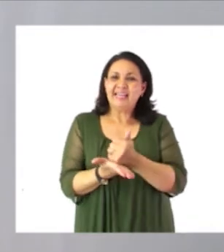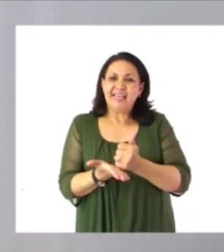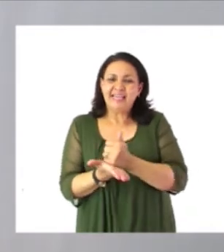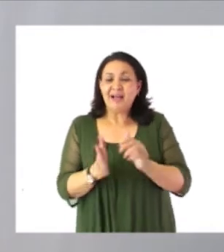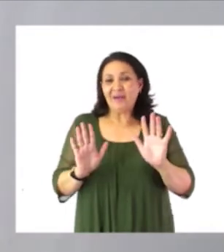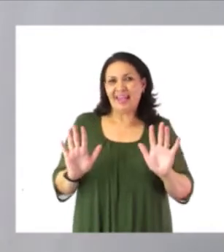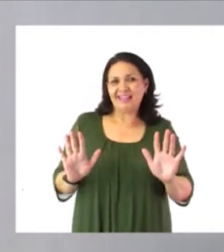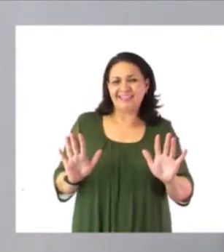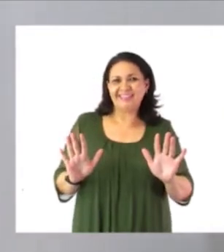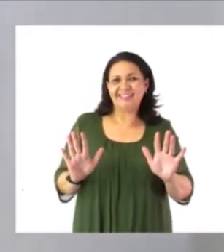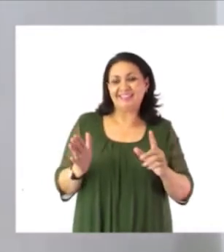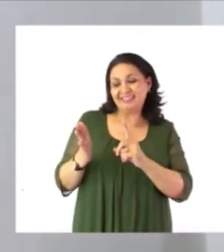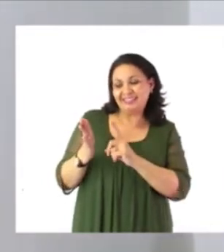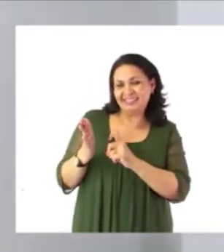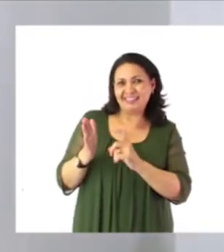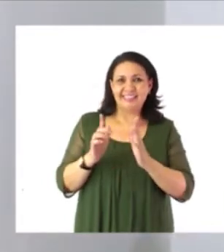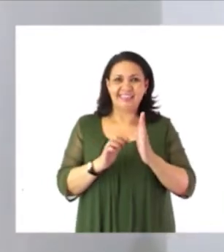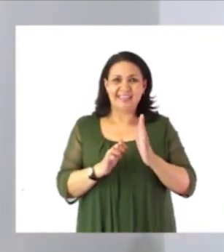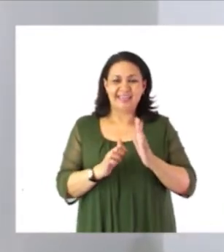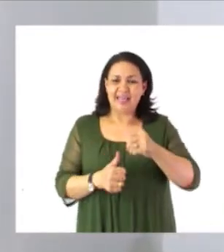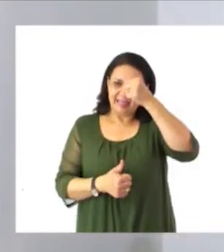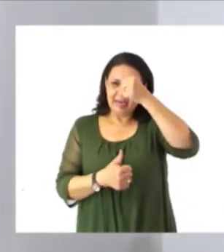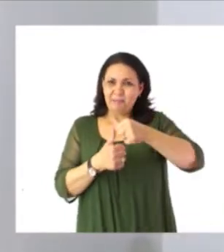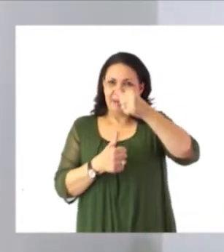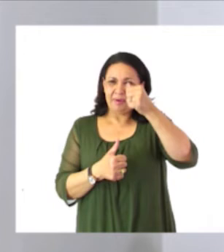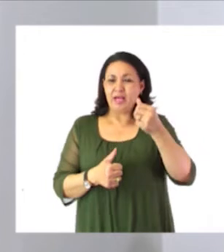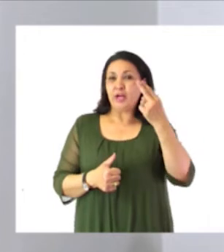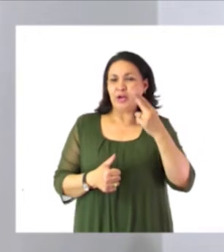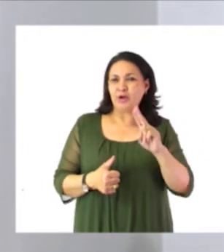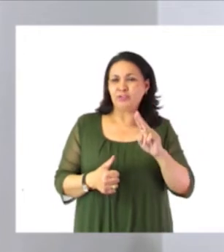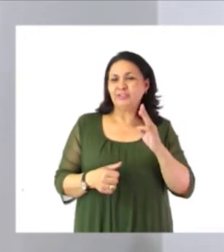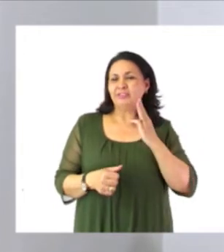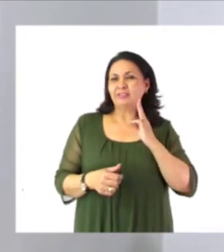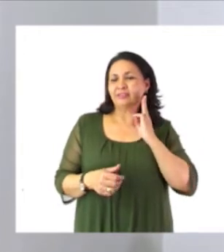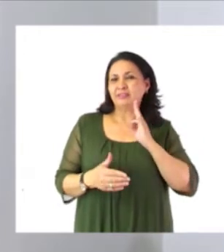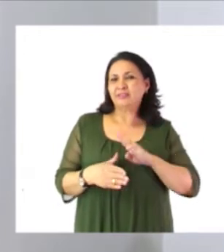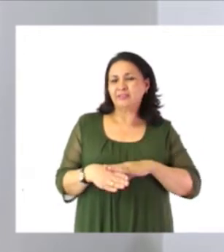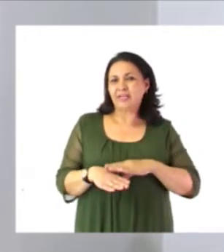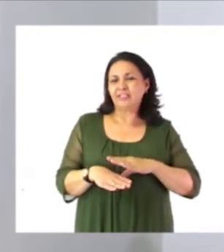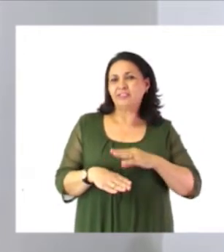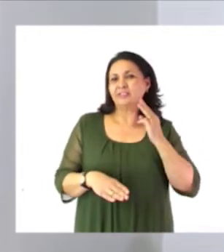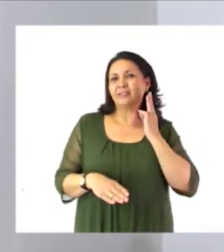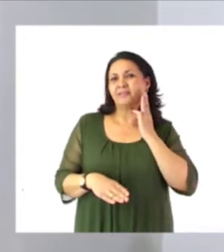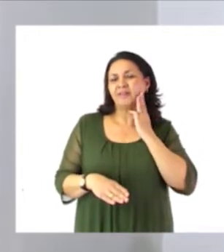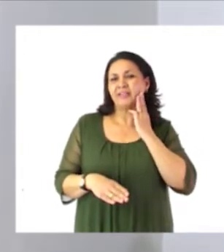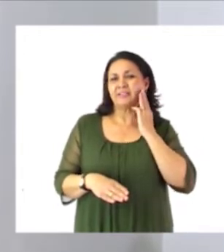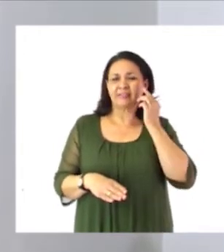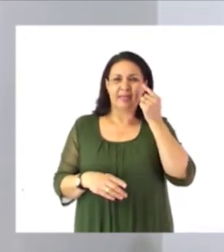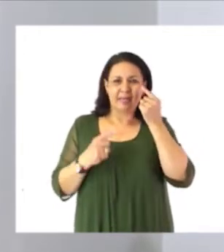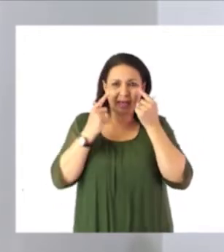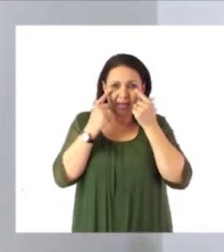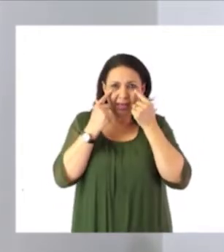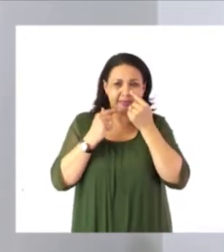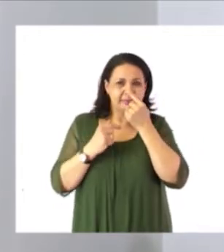hands. And remember not to touch your face, not to touch your ears, your